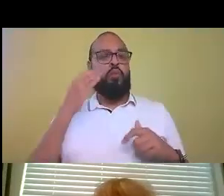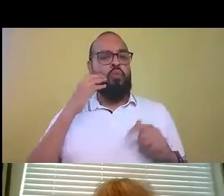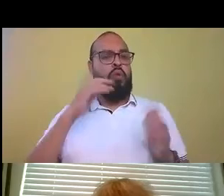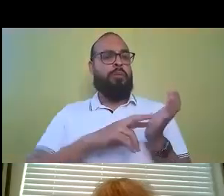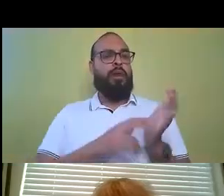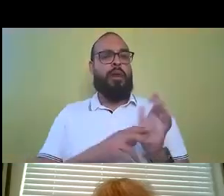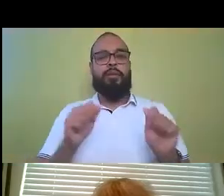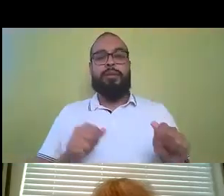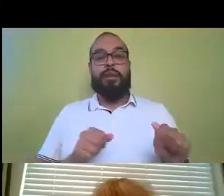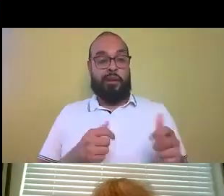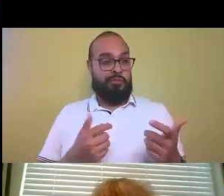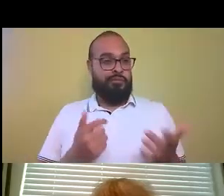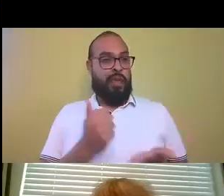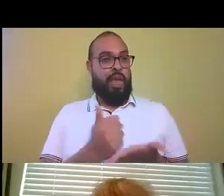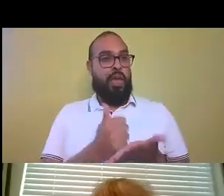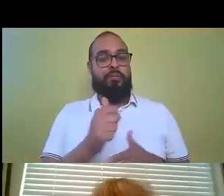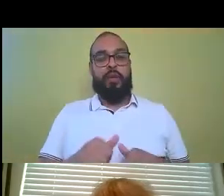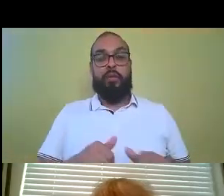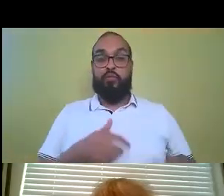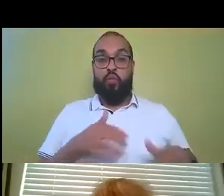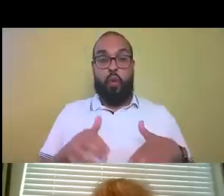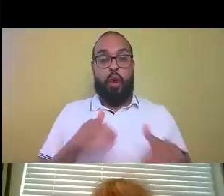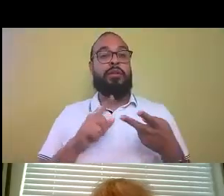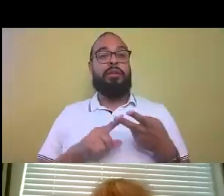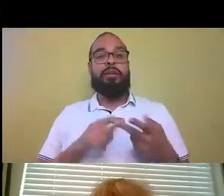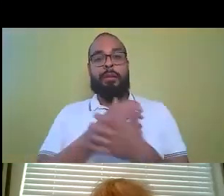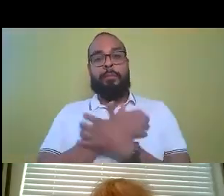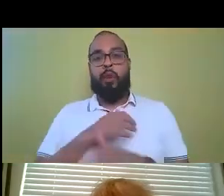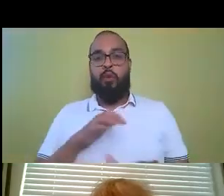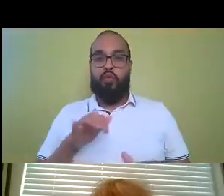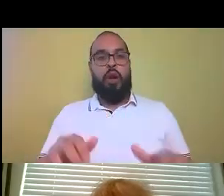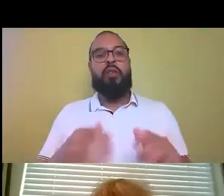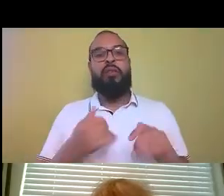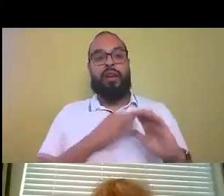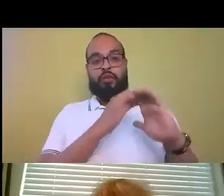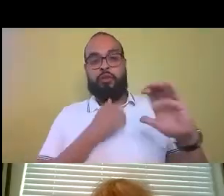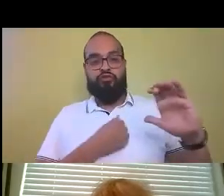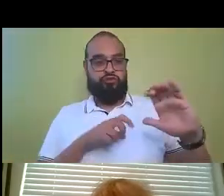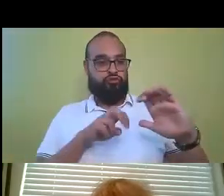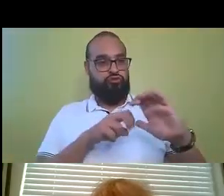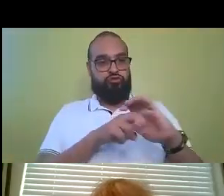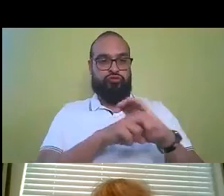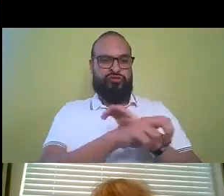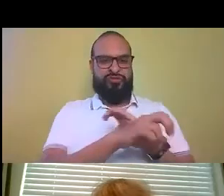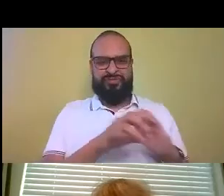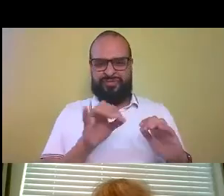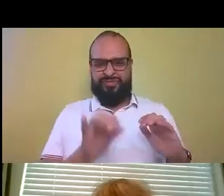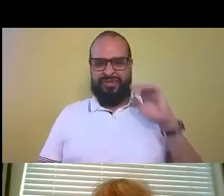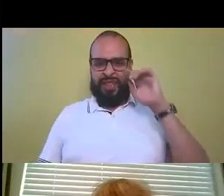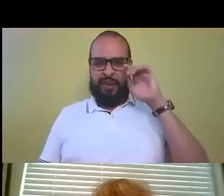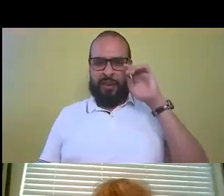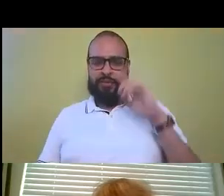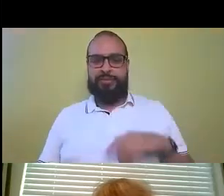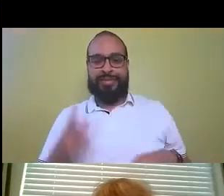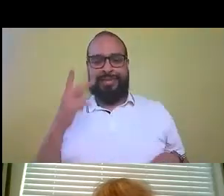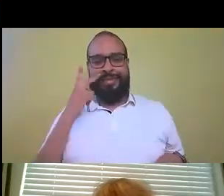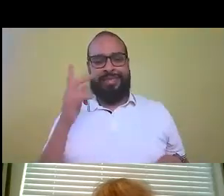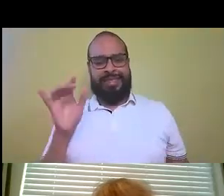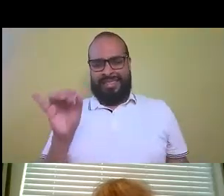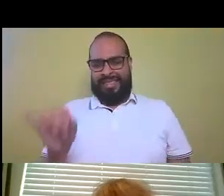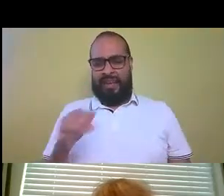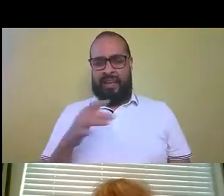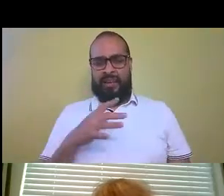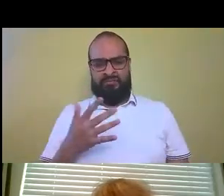bear walk, having them crawl through a cloth tunnel. When you see that sensory seeking behavior, those are